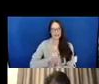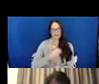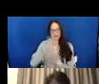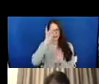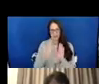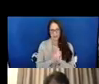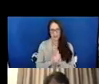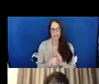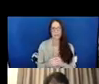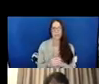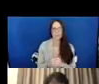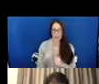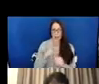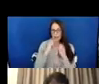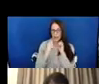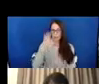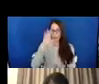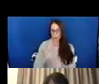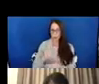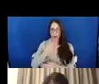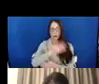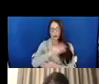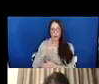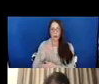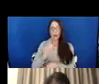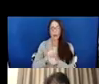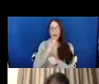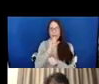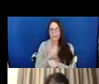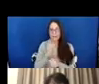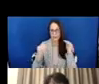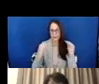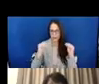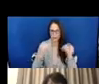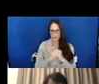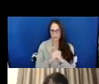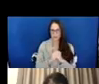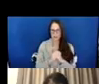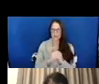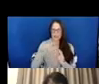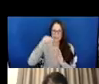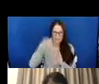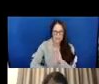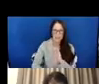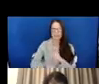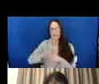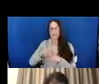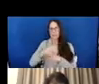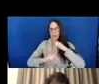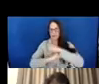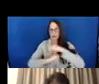I interviewed 33 working-age adults in an in-depth, semi-structured format,